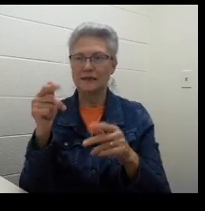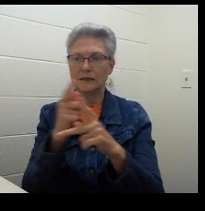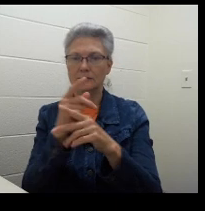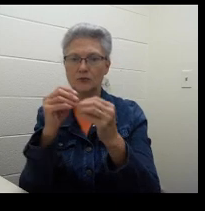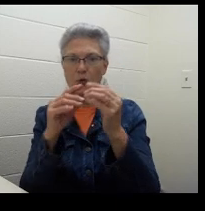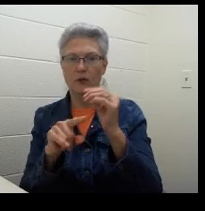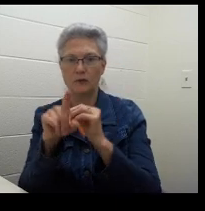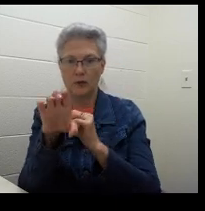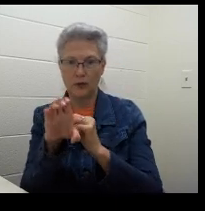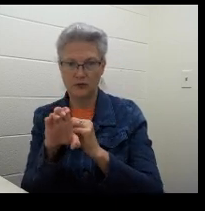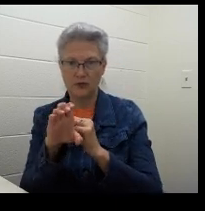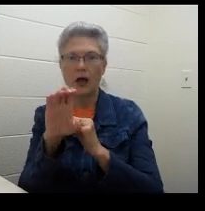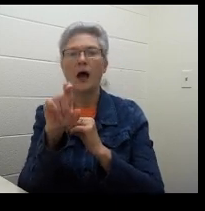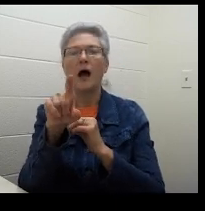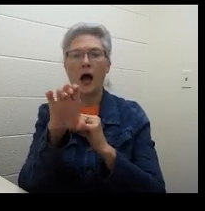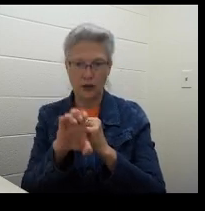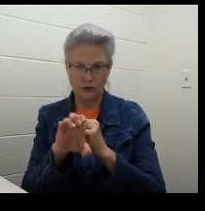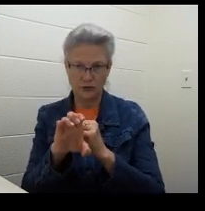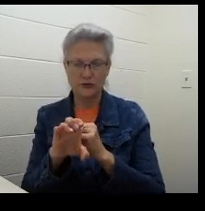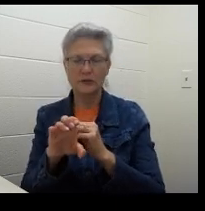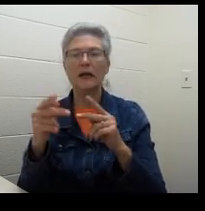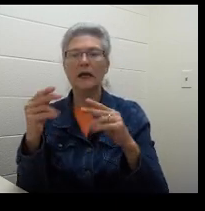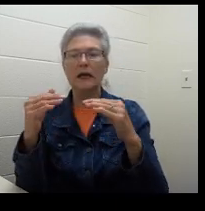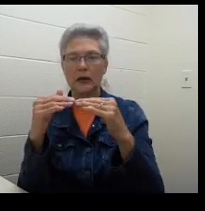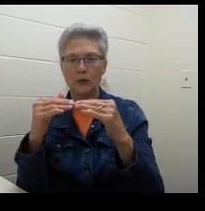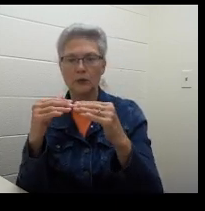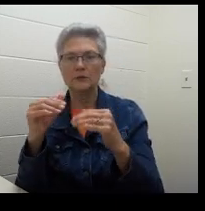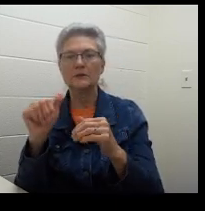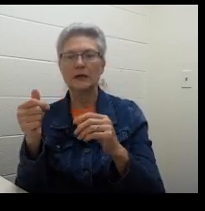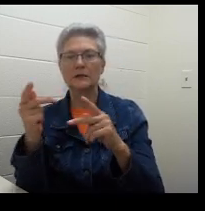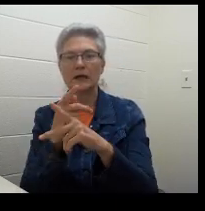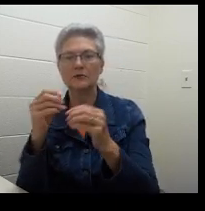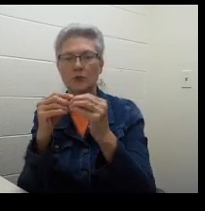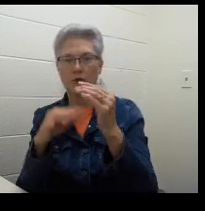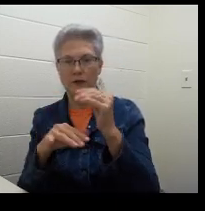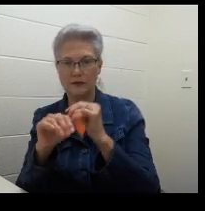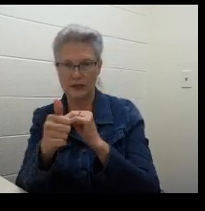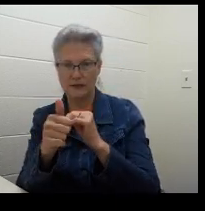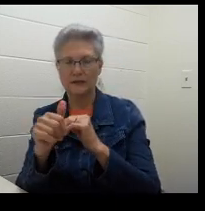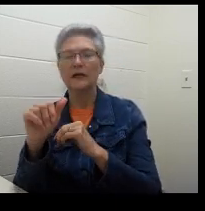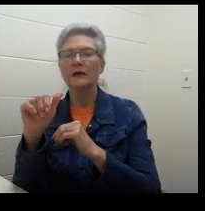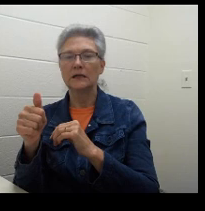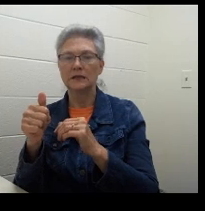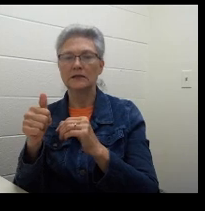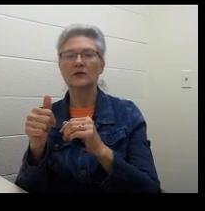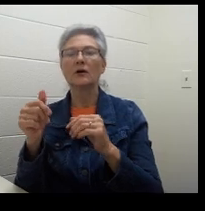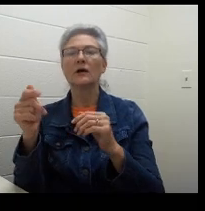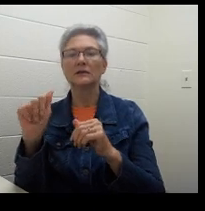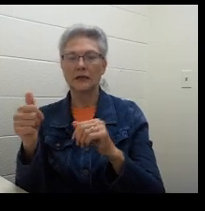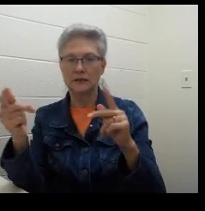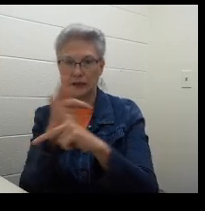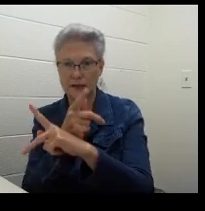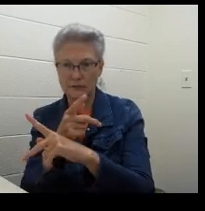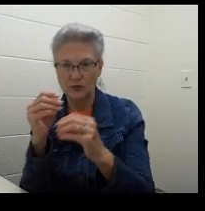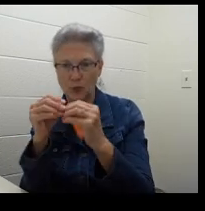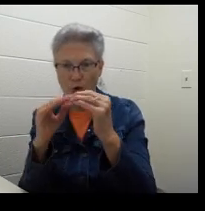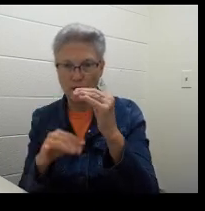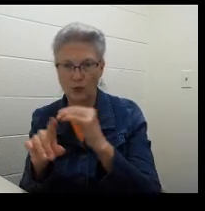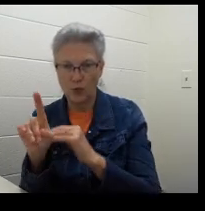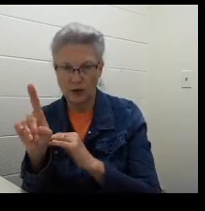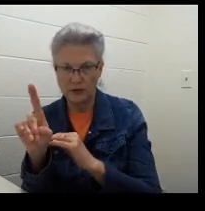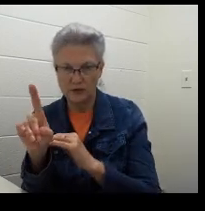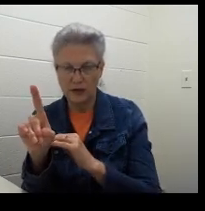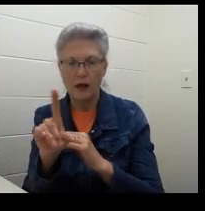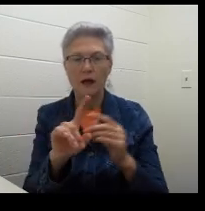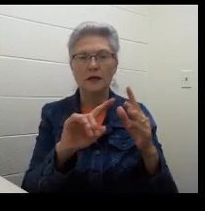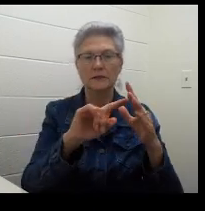than hundreds, hundreds are 10 times greater than tens, tens are 10 times greater than ones. So again, I'm